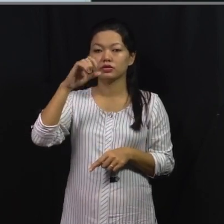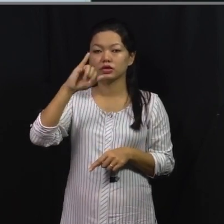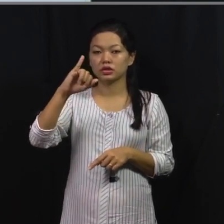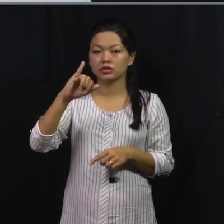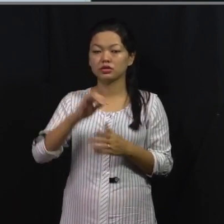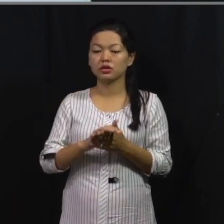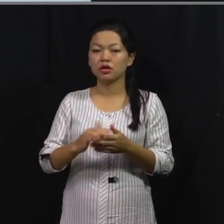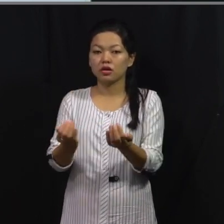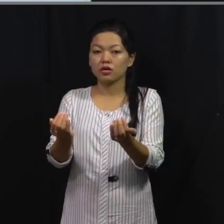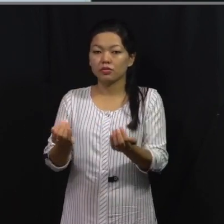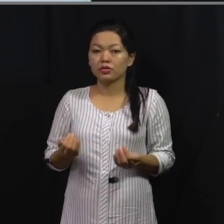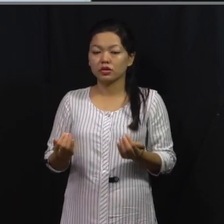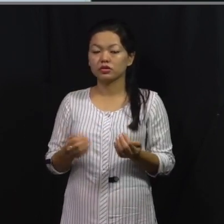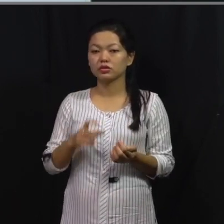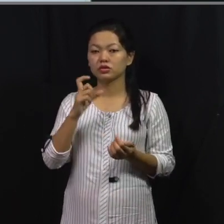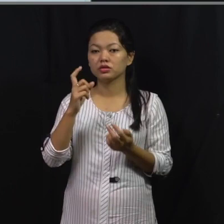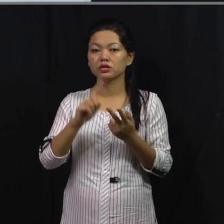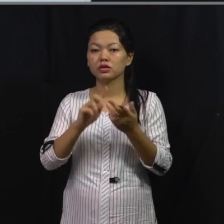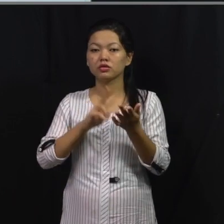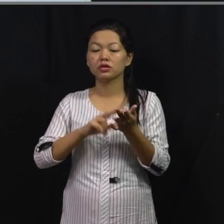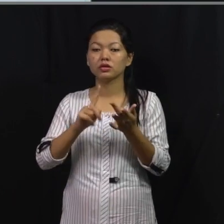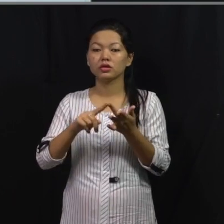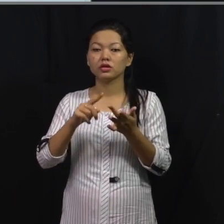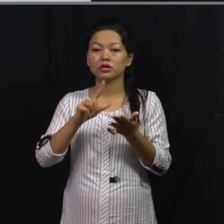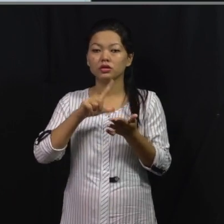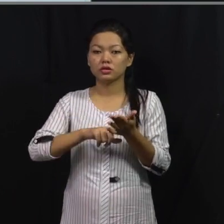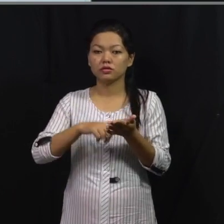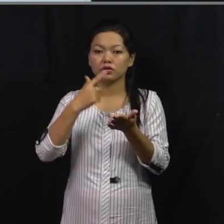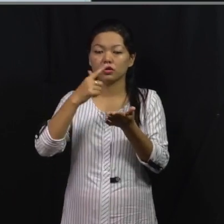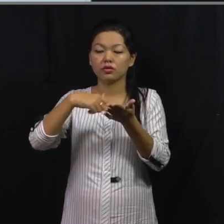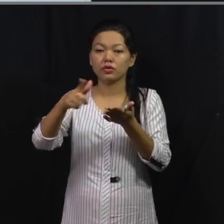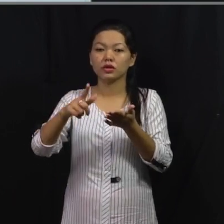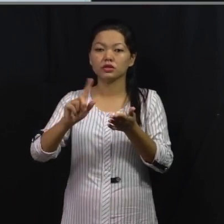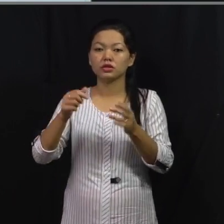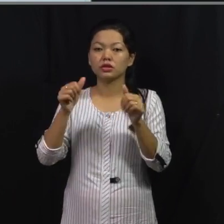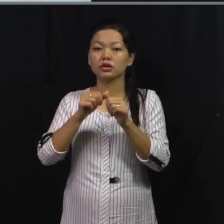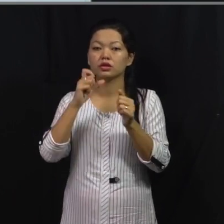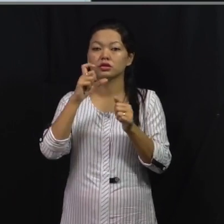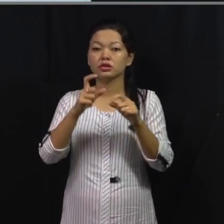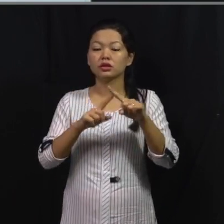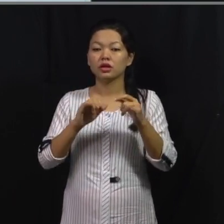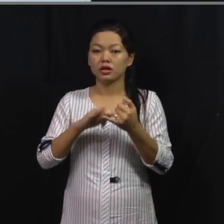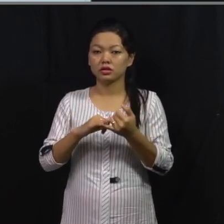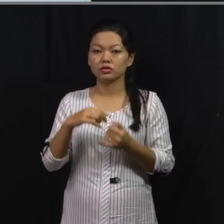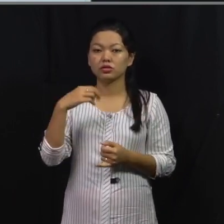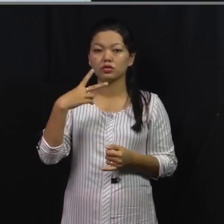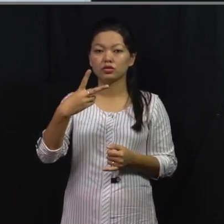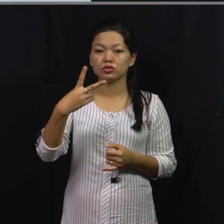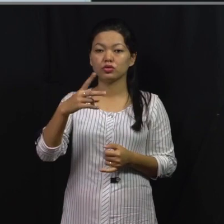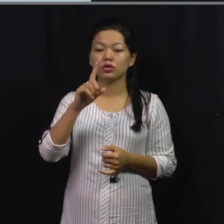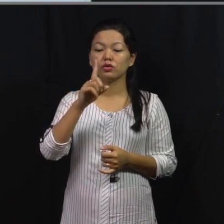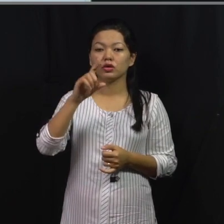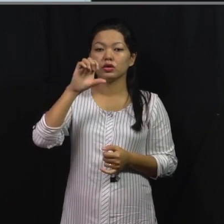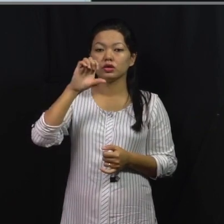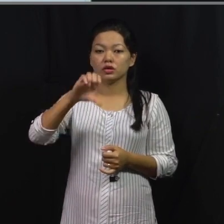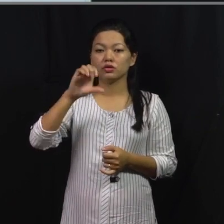Act 1976, okay, was passed by the government in order to protect the untouchables. And also, there